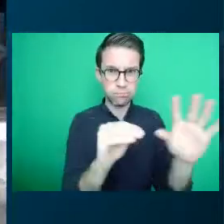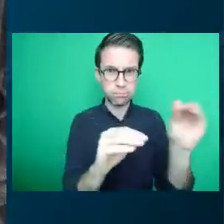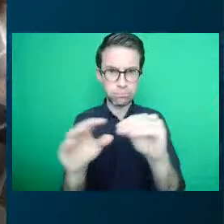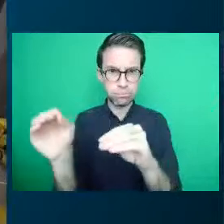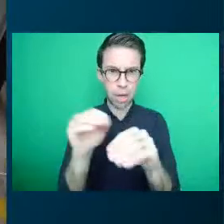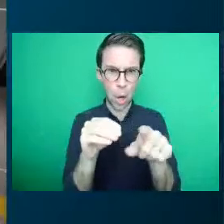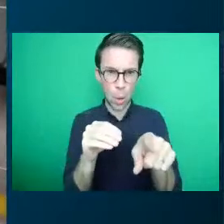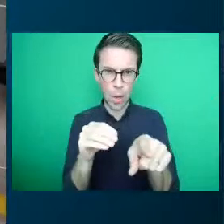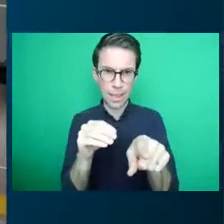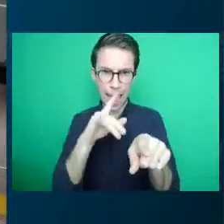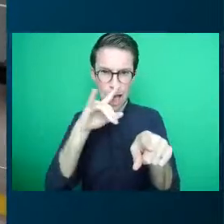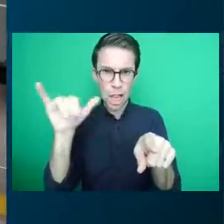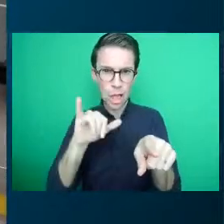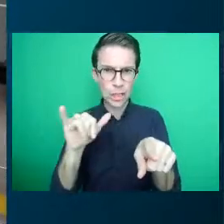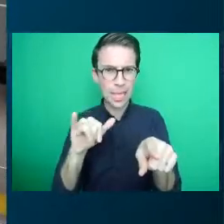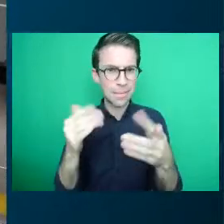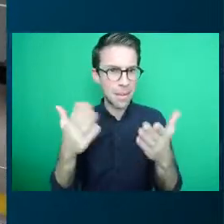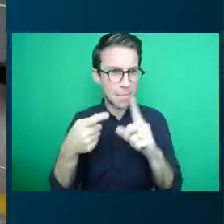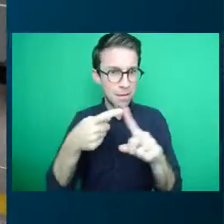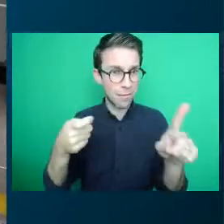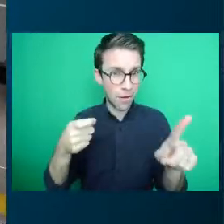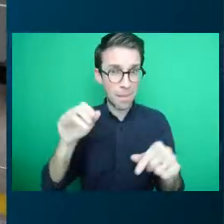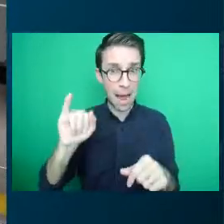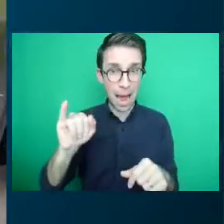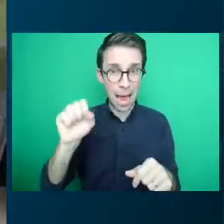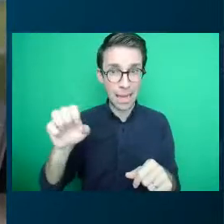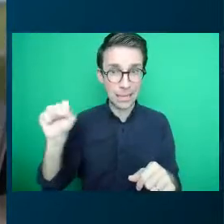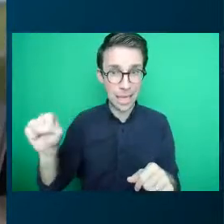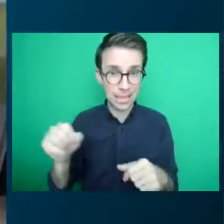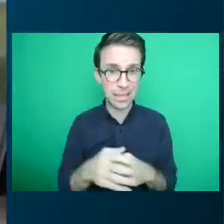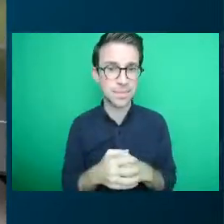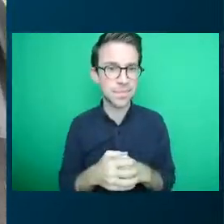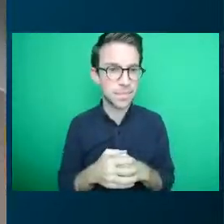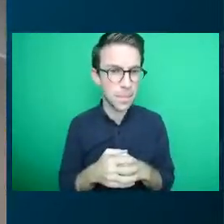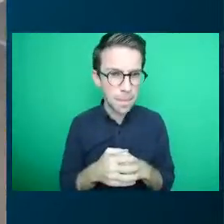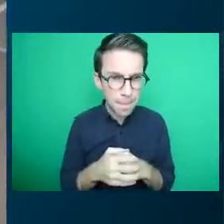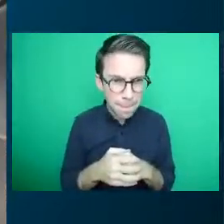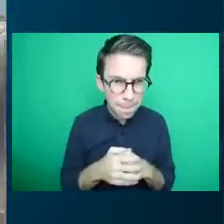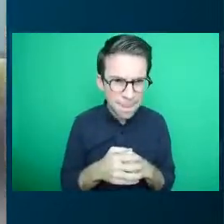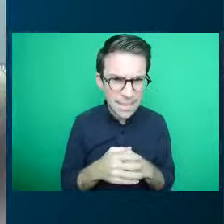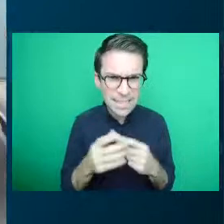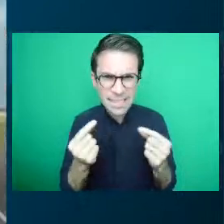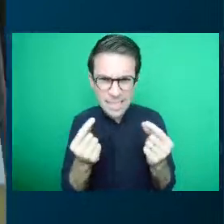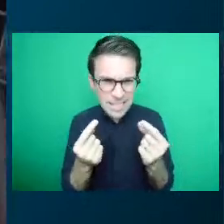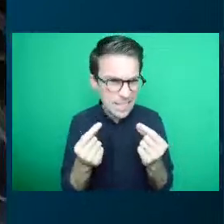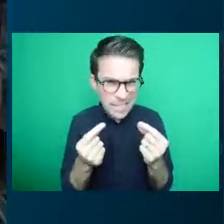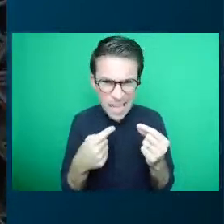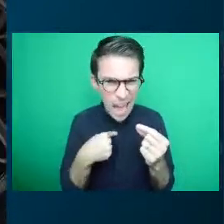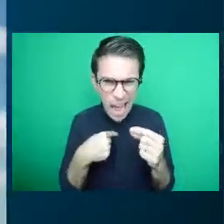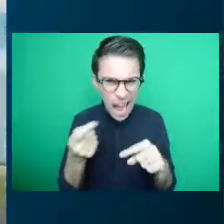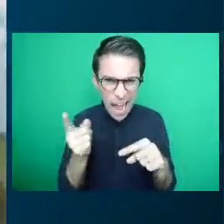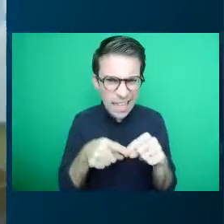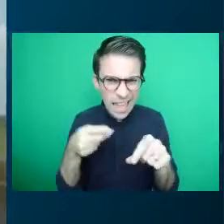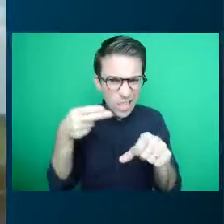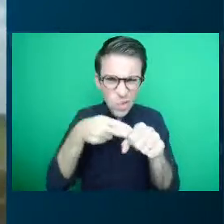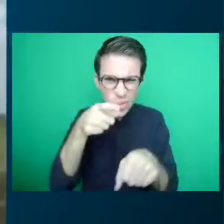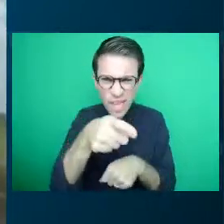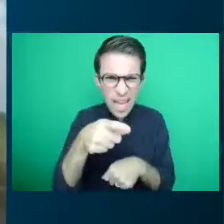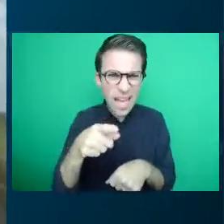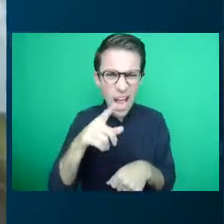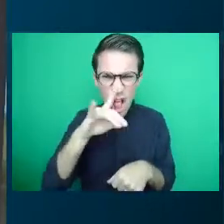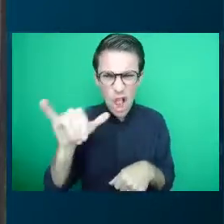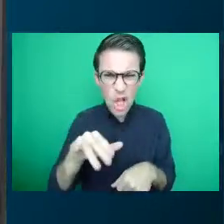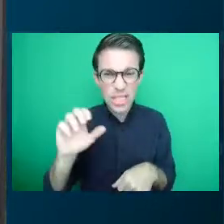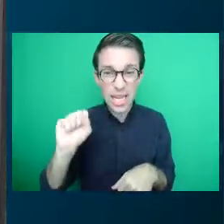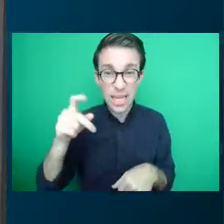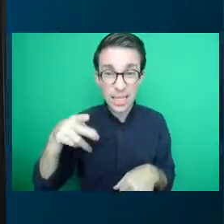looks like a piece from maybe the space station if you've seen the cupola. We've got these little, I don't think I could fit in there, but it's like a little Sputnik. It's